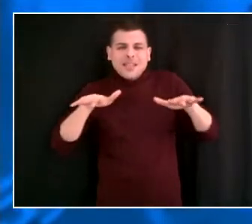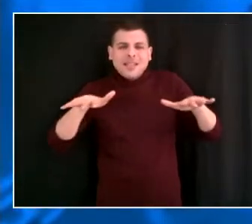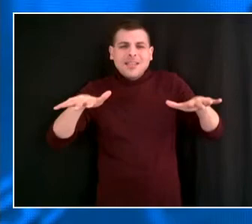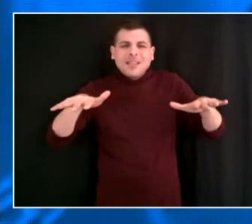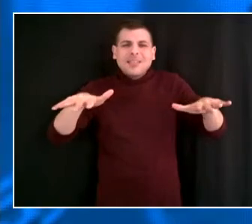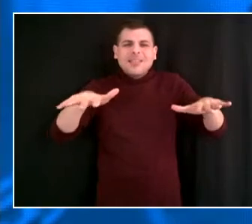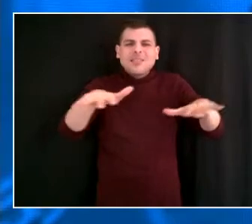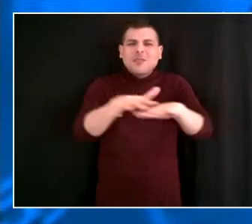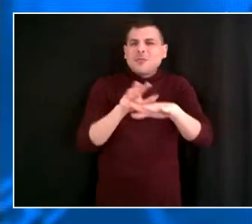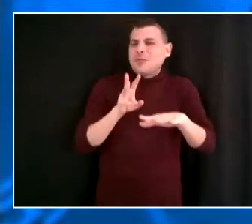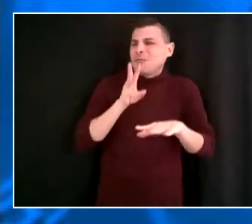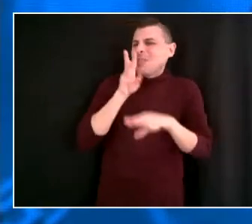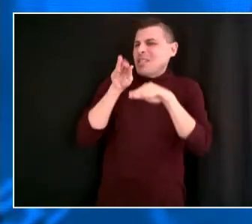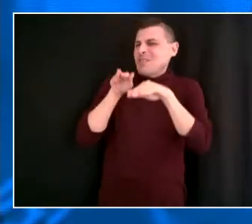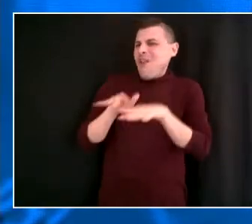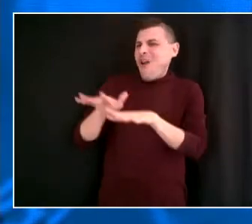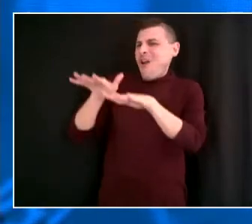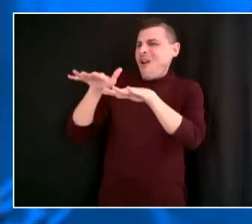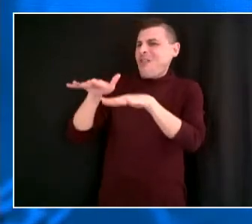prairies, to the